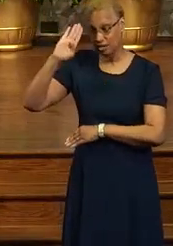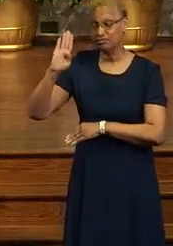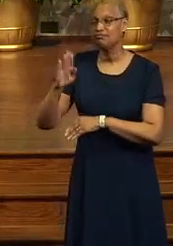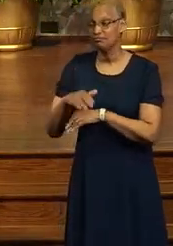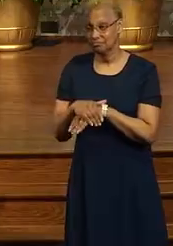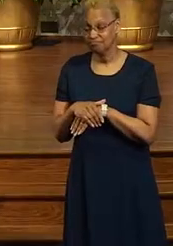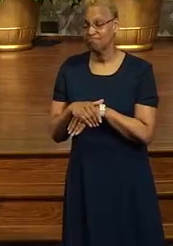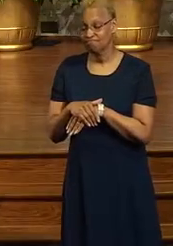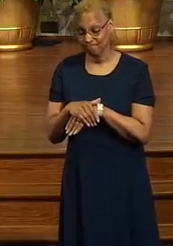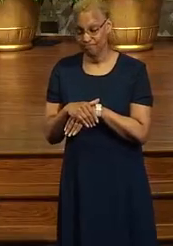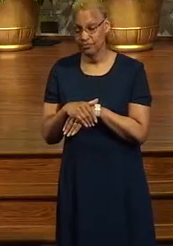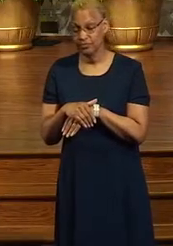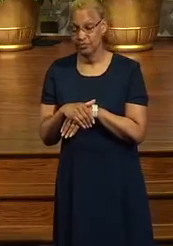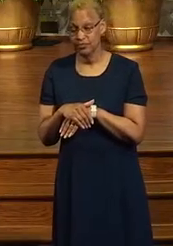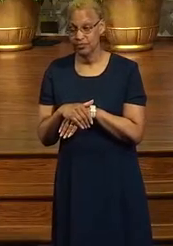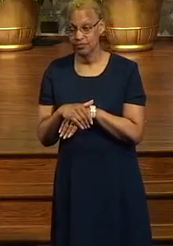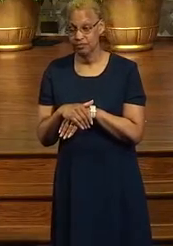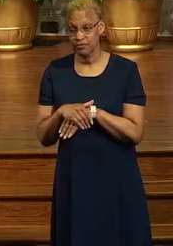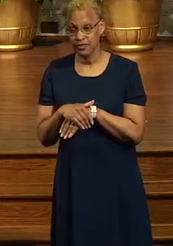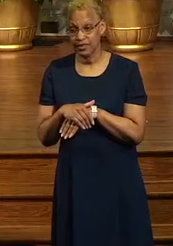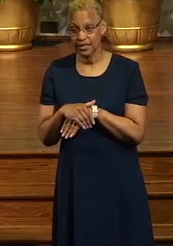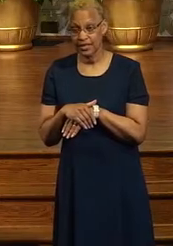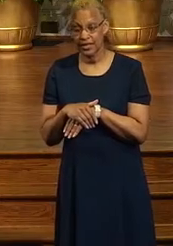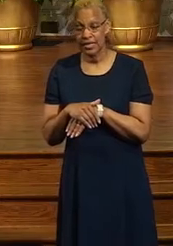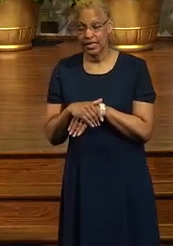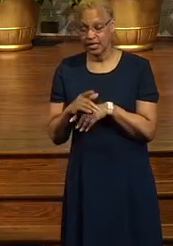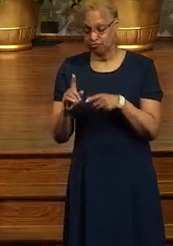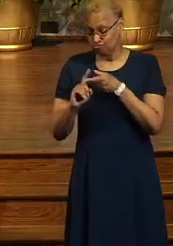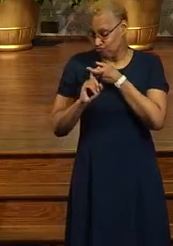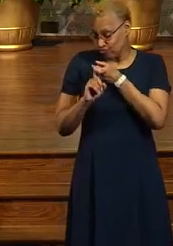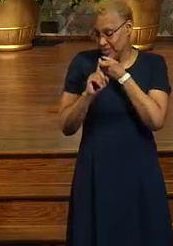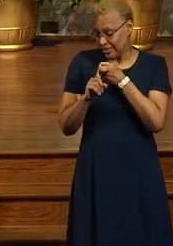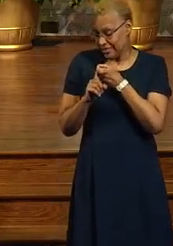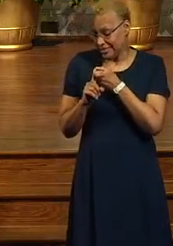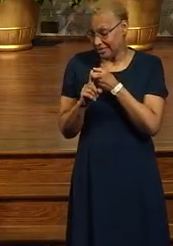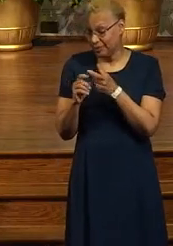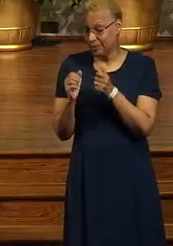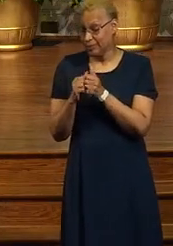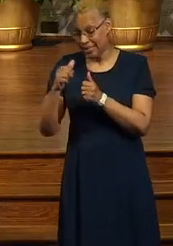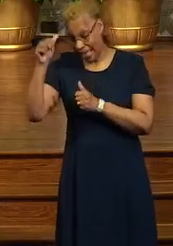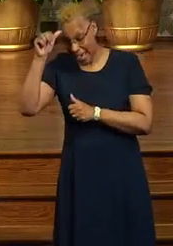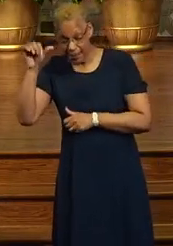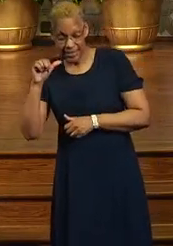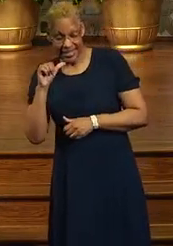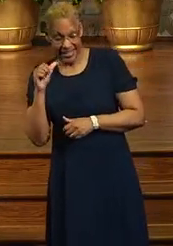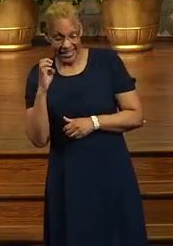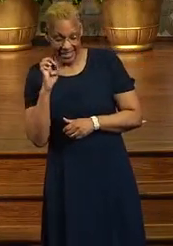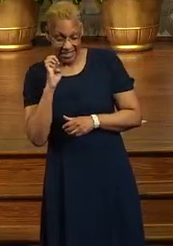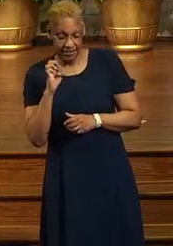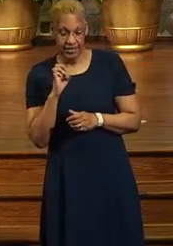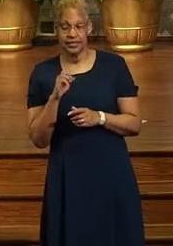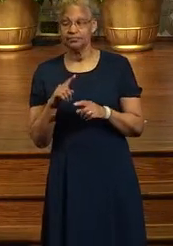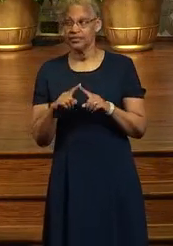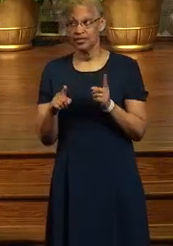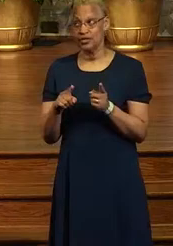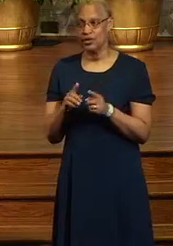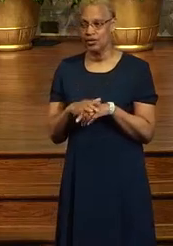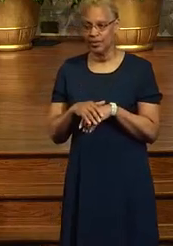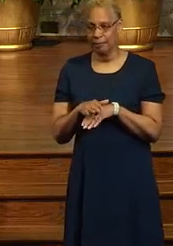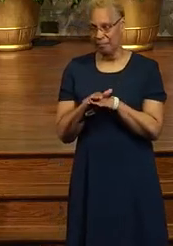The relationship between Adam and Eve now damaged. And then you know the blame game. Adam said, the woman you gave